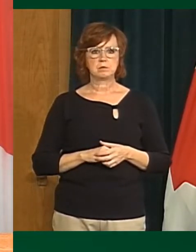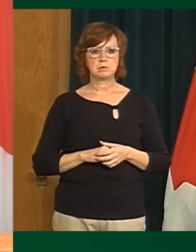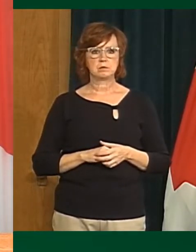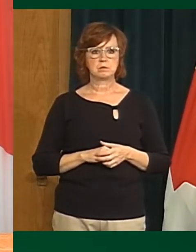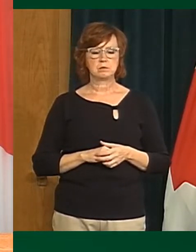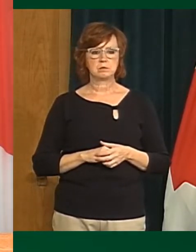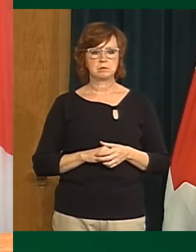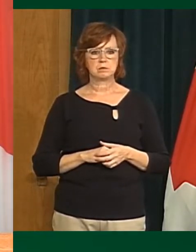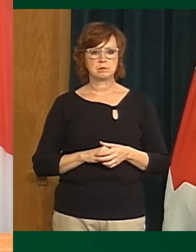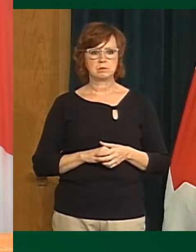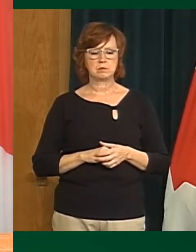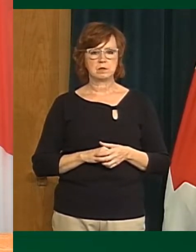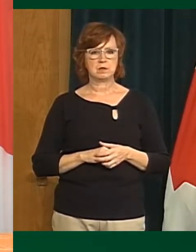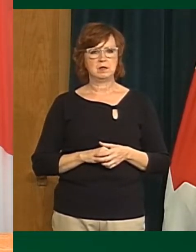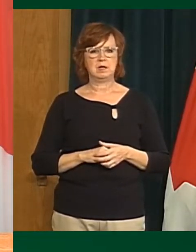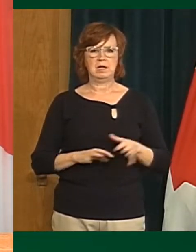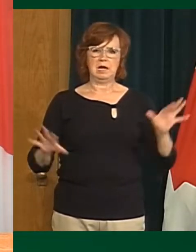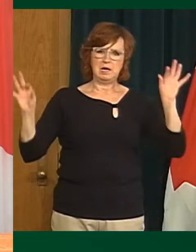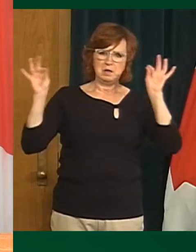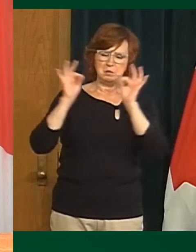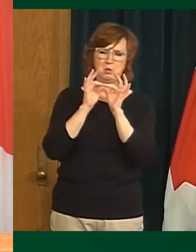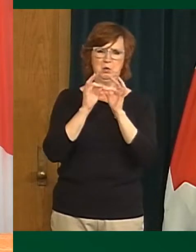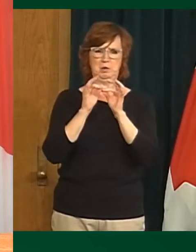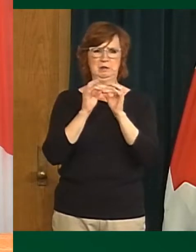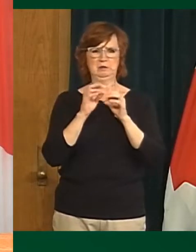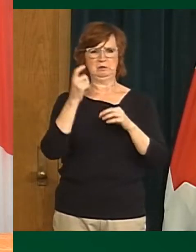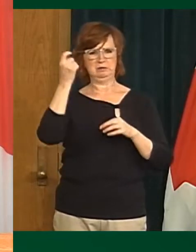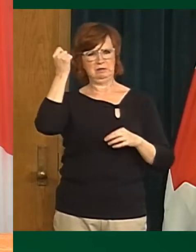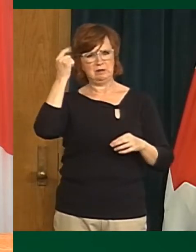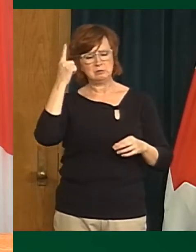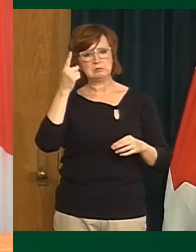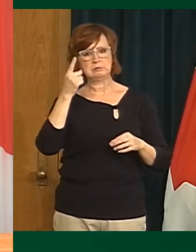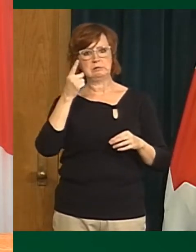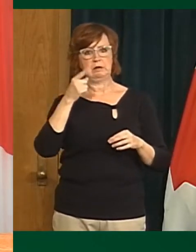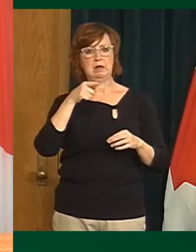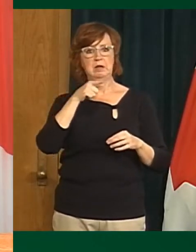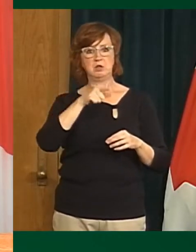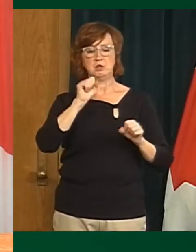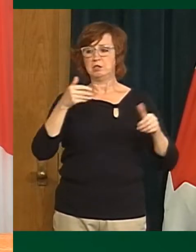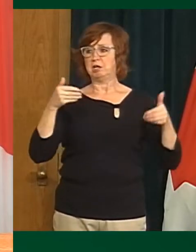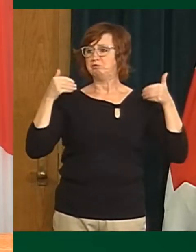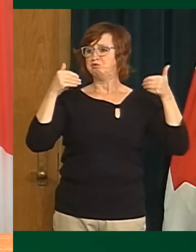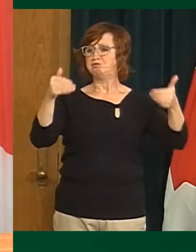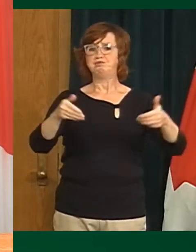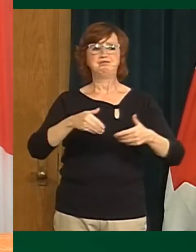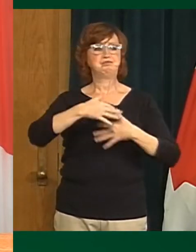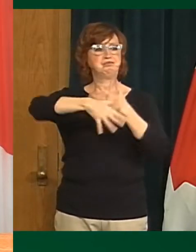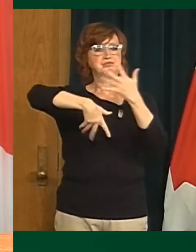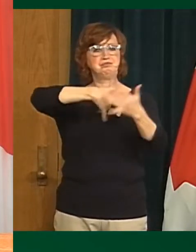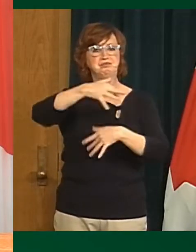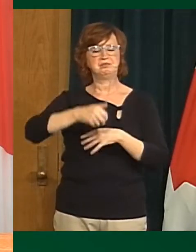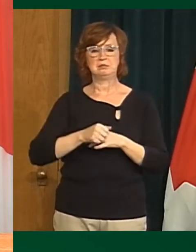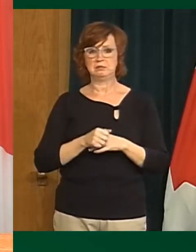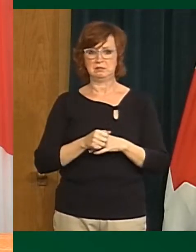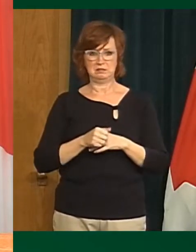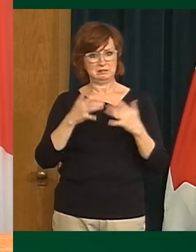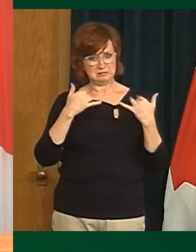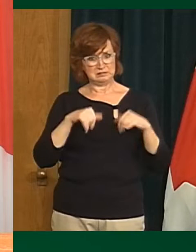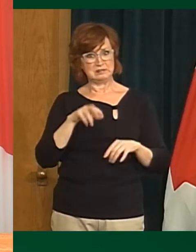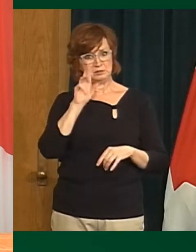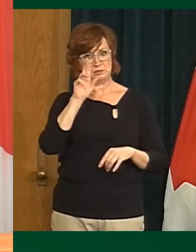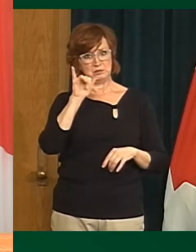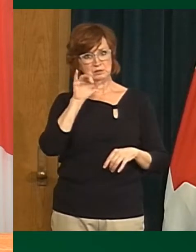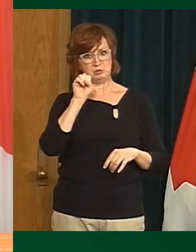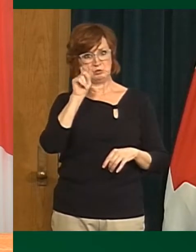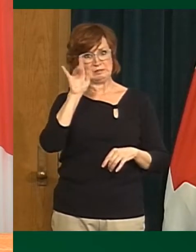that nothing is risk-free, but at the same time we need to engage in reopening. We need to re-engage socially, for the